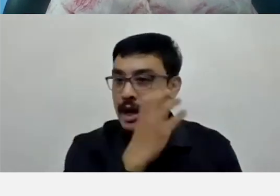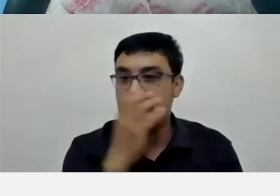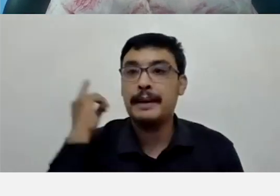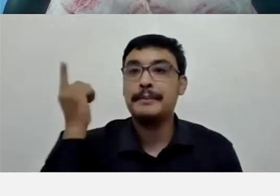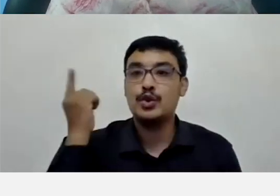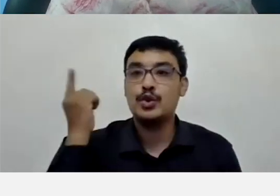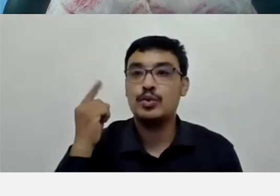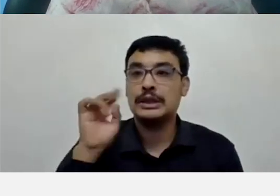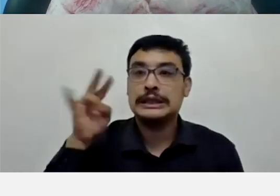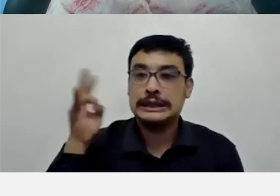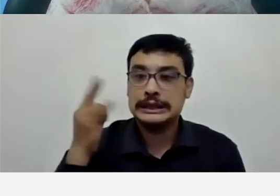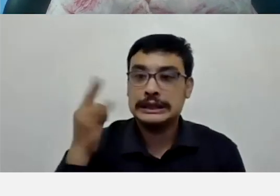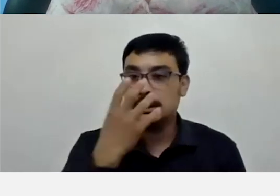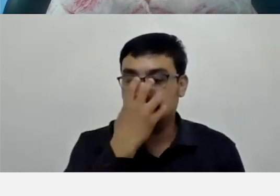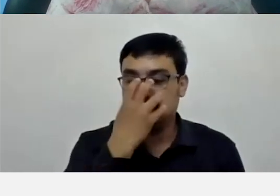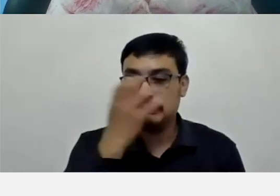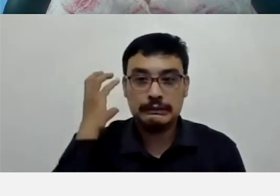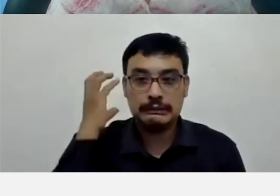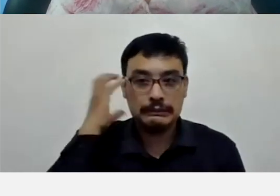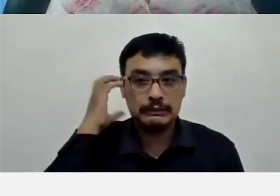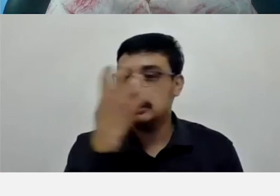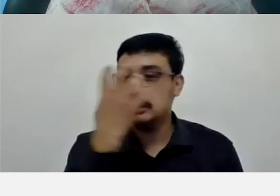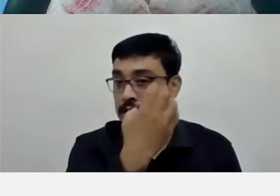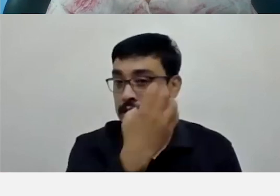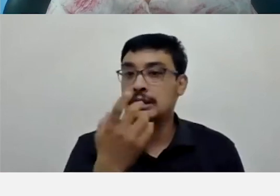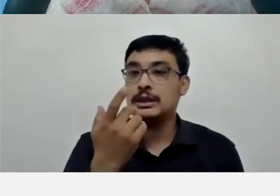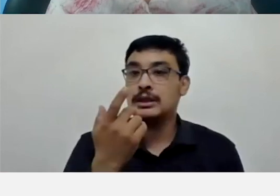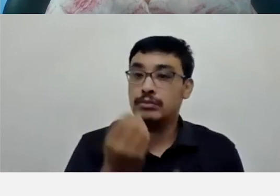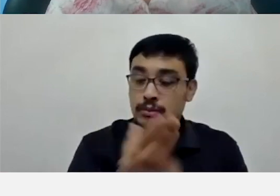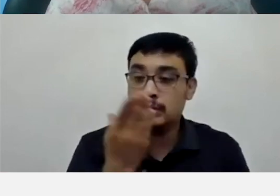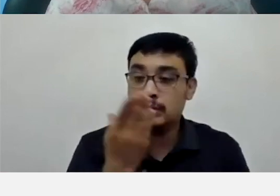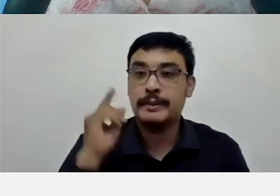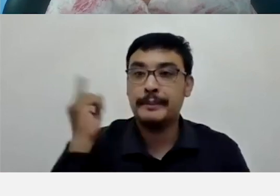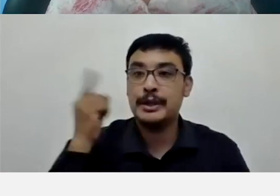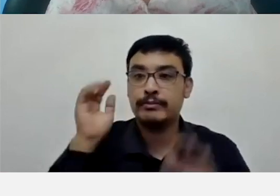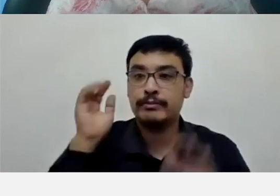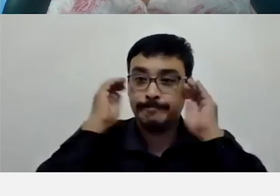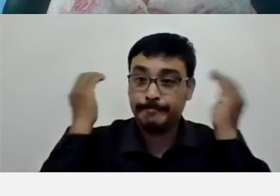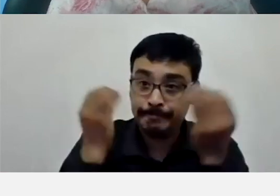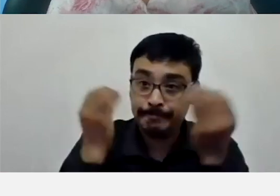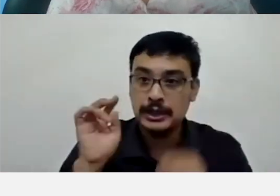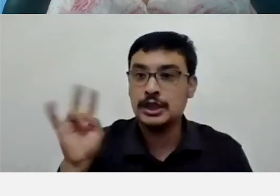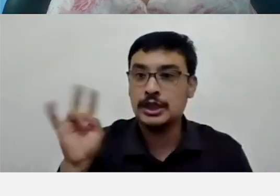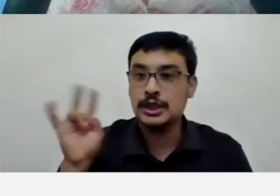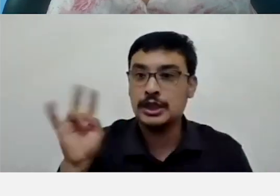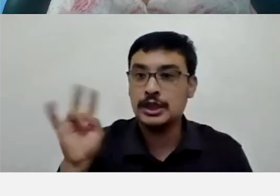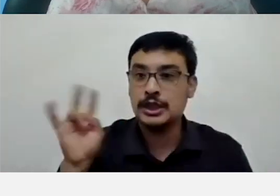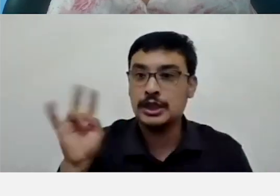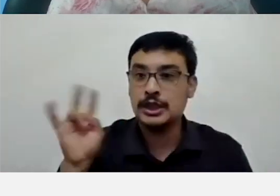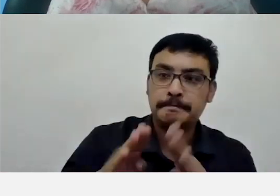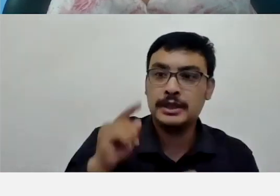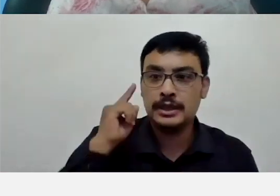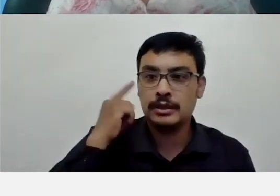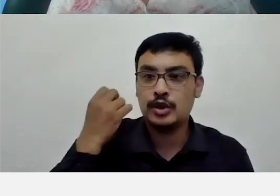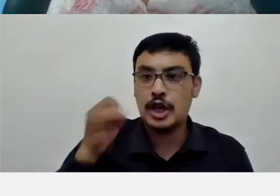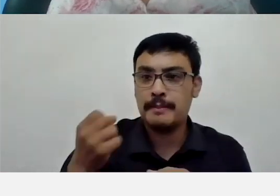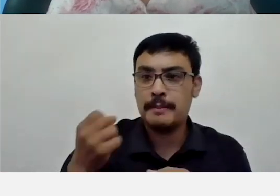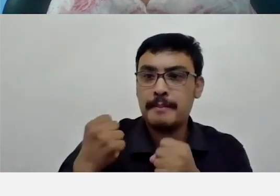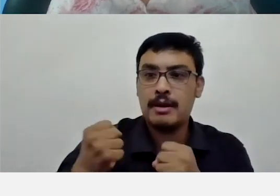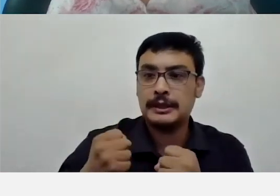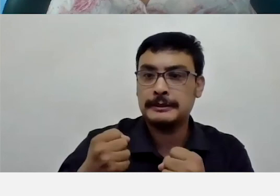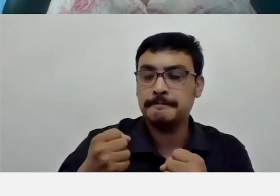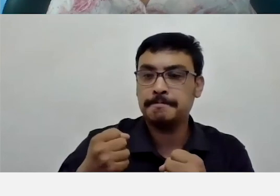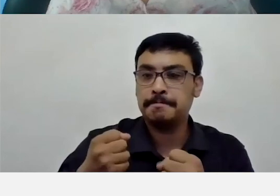god of creator, Vishnu is a god of protector, and the Shiva is a destruction of the evil power and regenerate into the